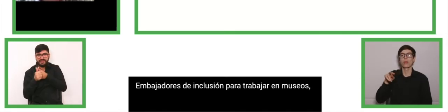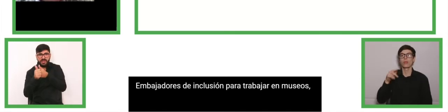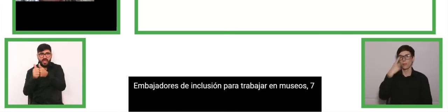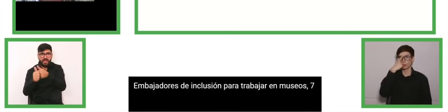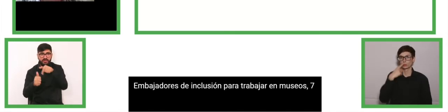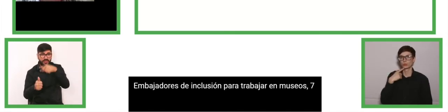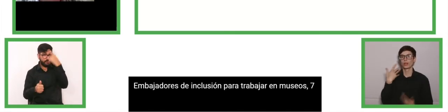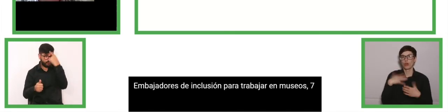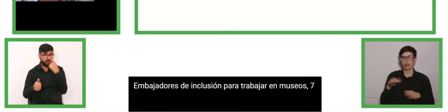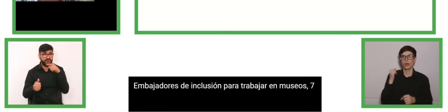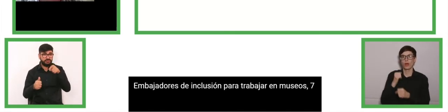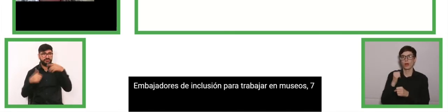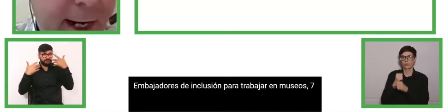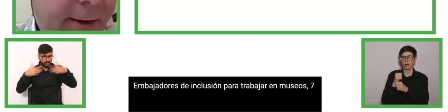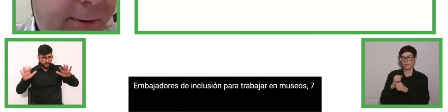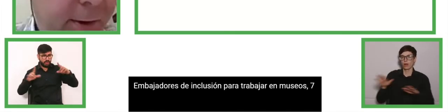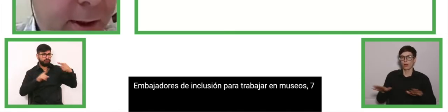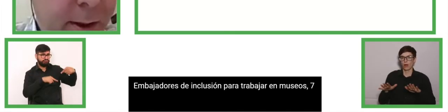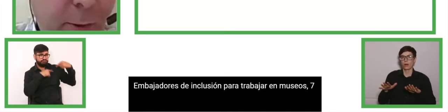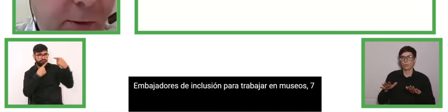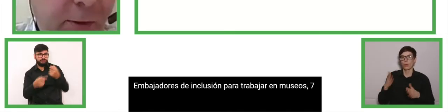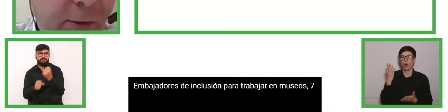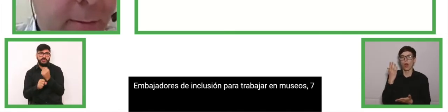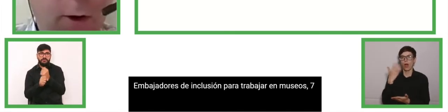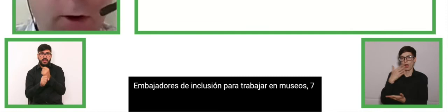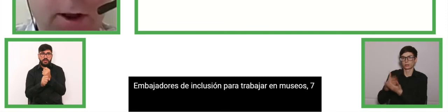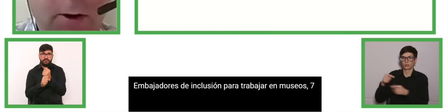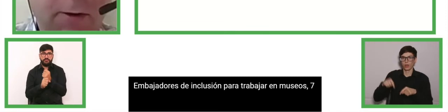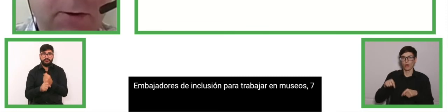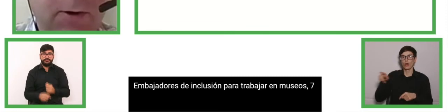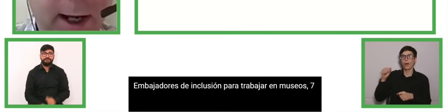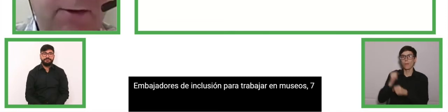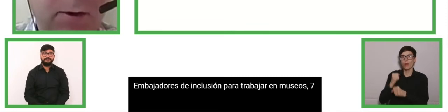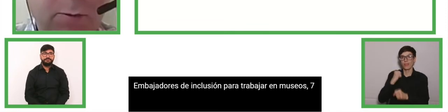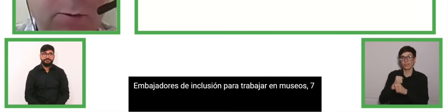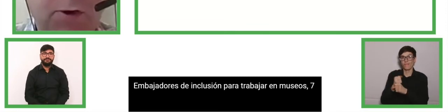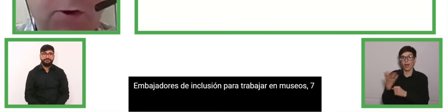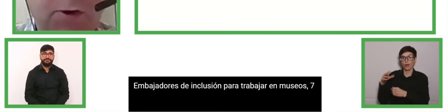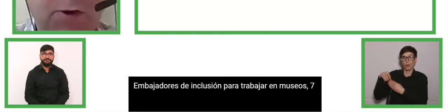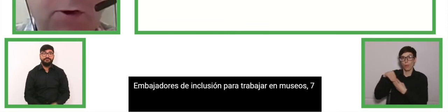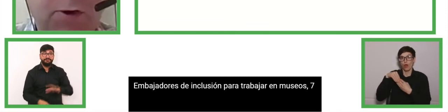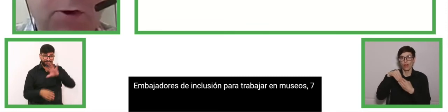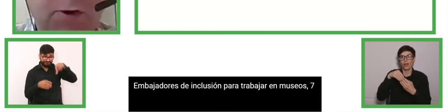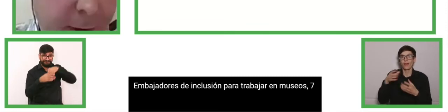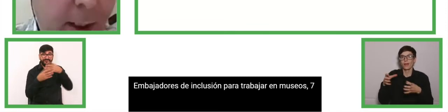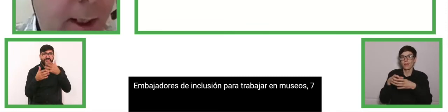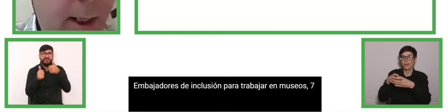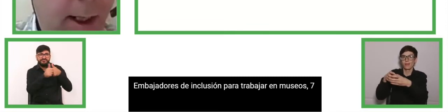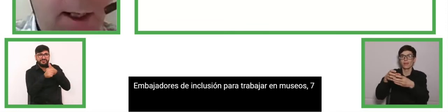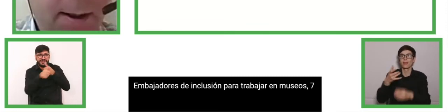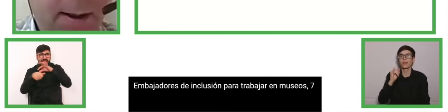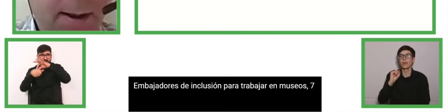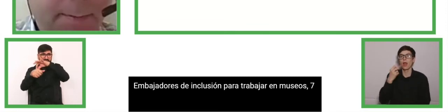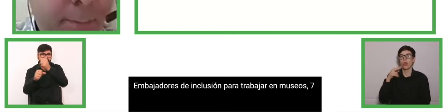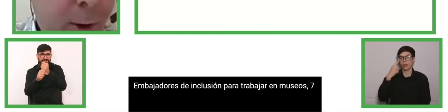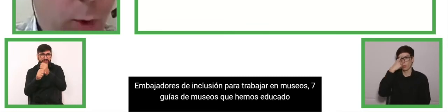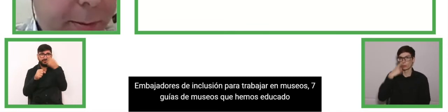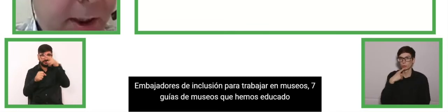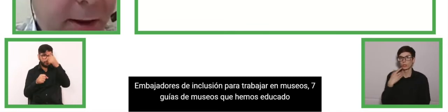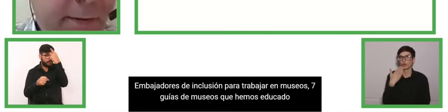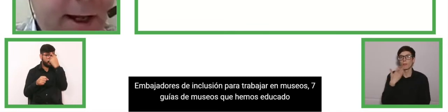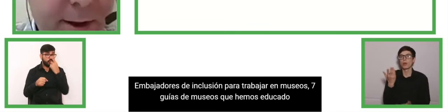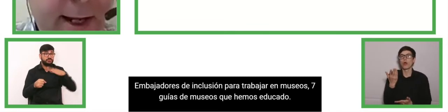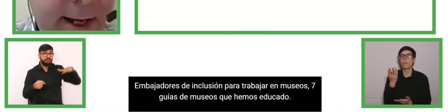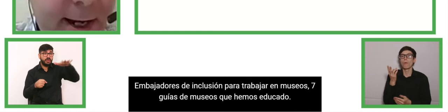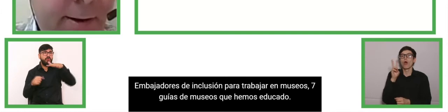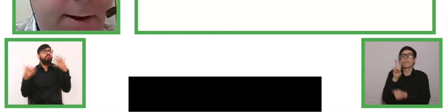They can work as museum guides in a museum or also as museum coaches. We believe